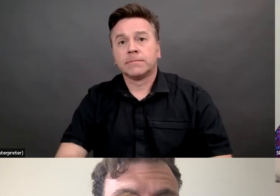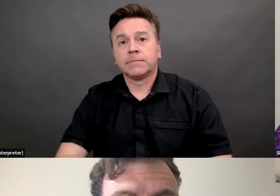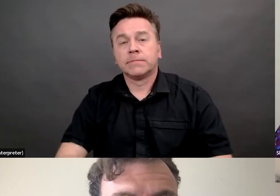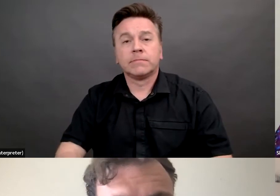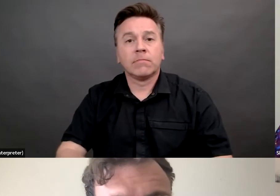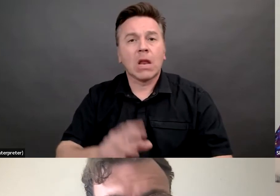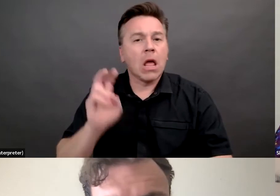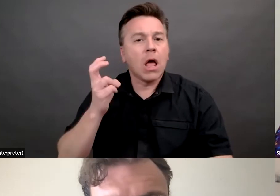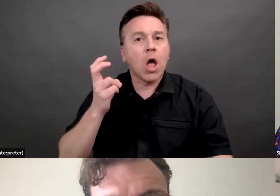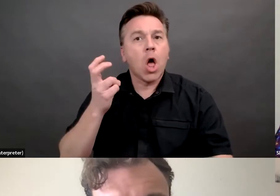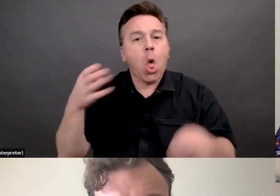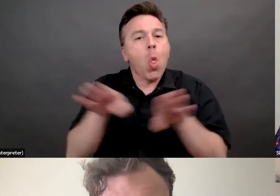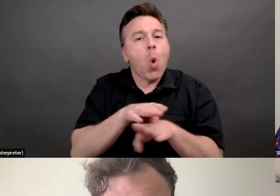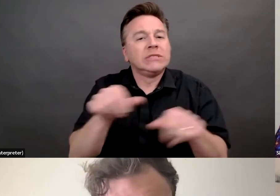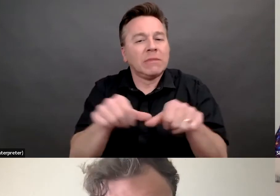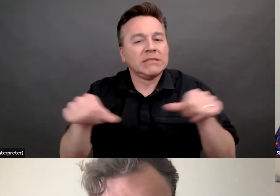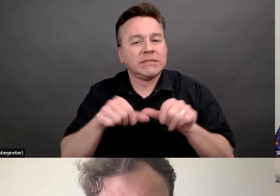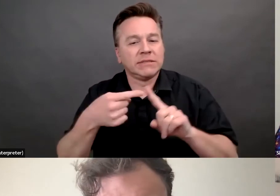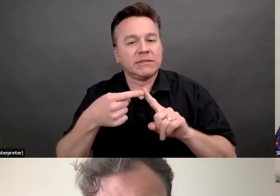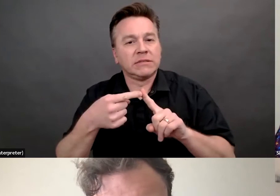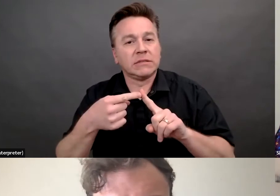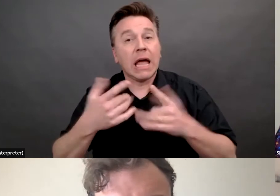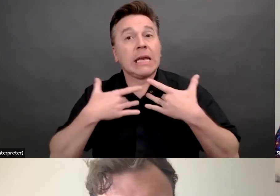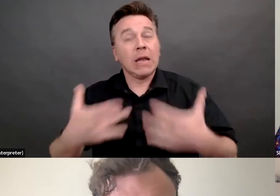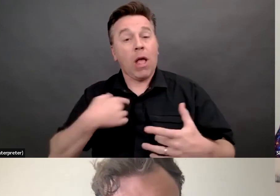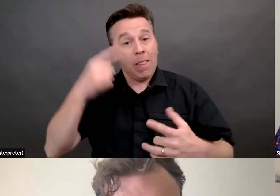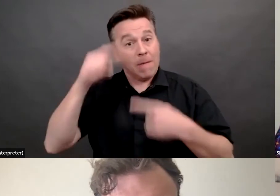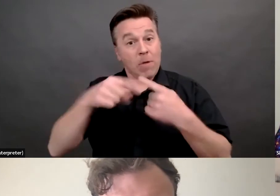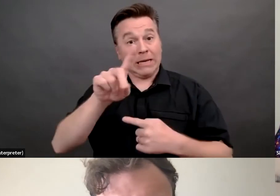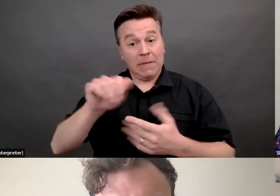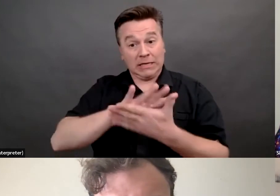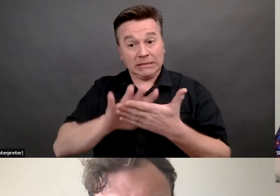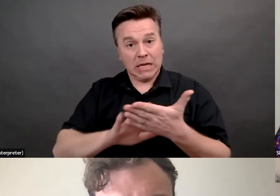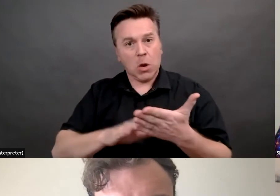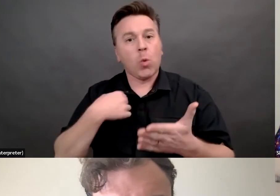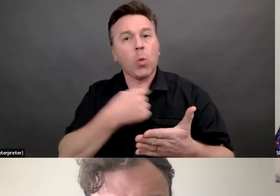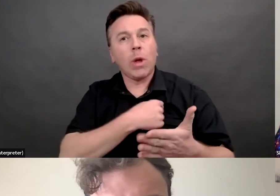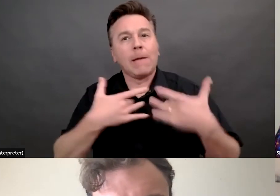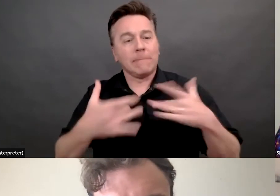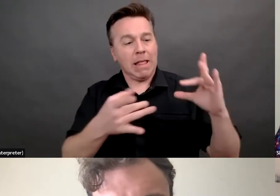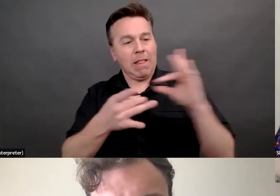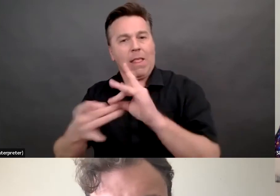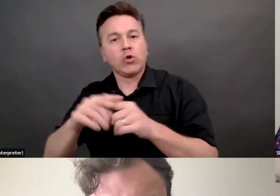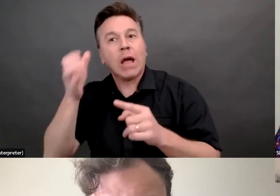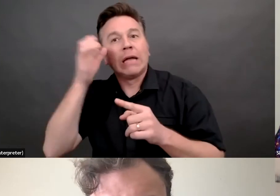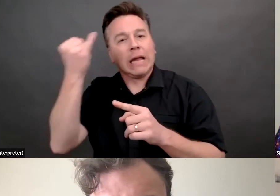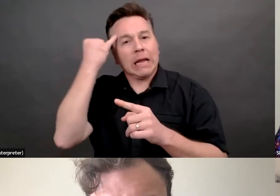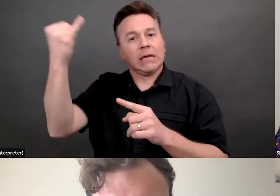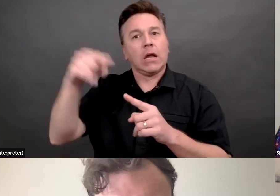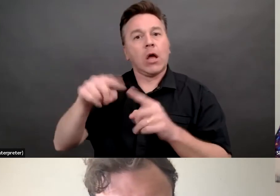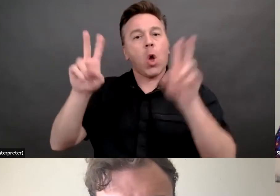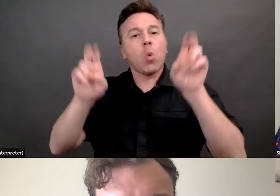a fairly closed space, right? We typically, when we think about disability design, we kind of link it to this idea of,